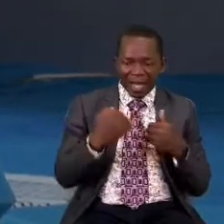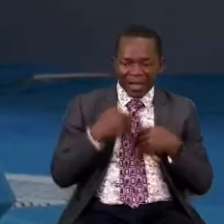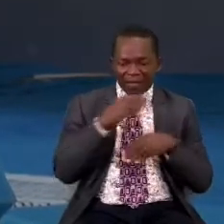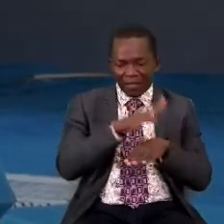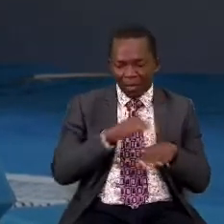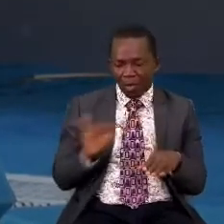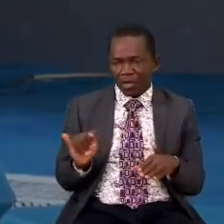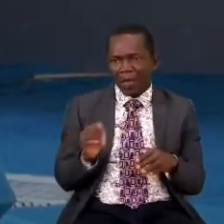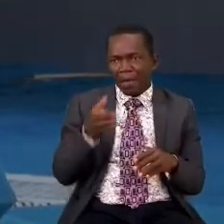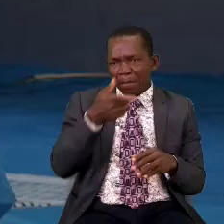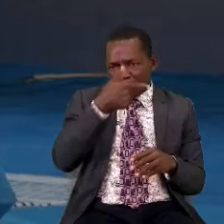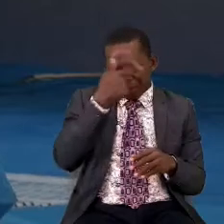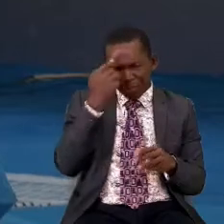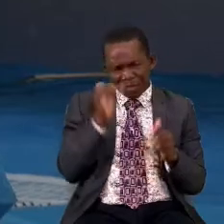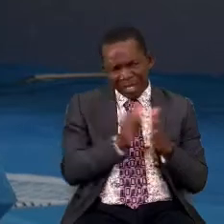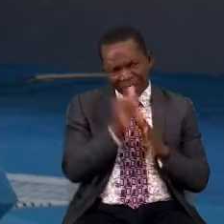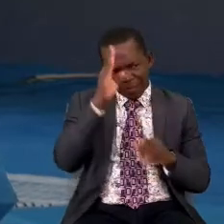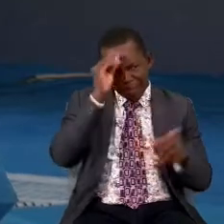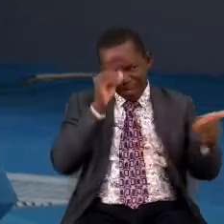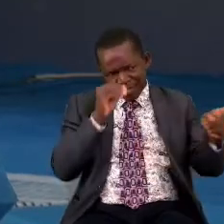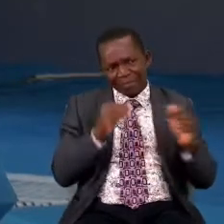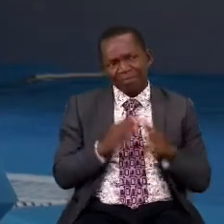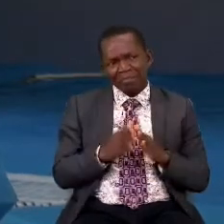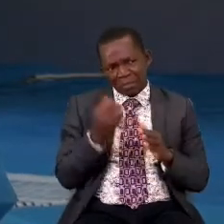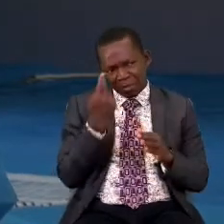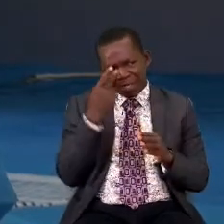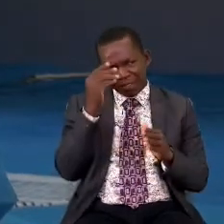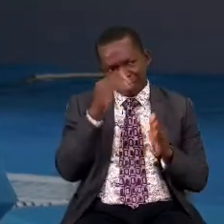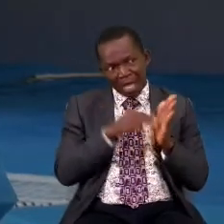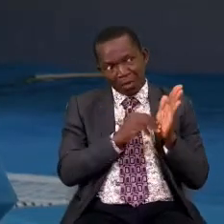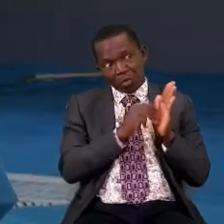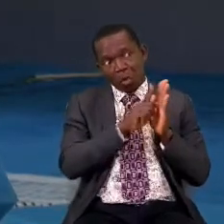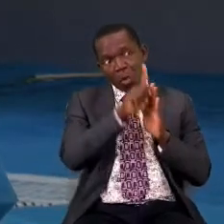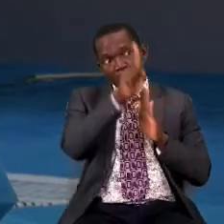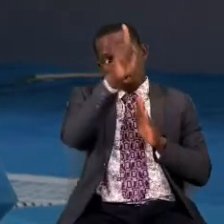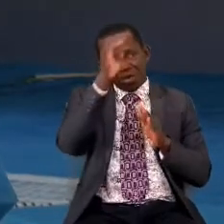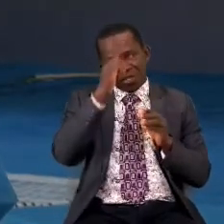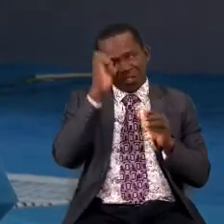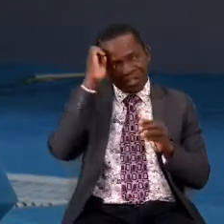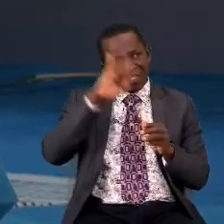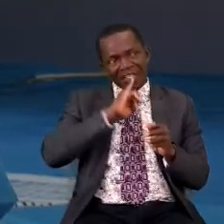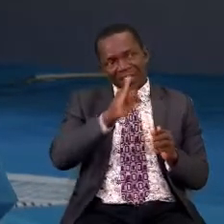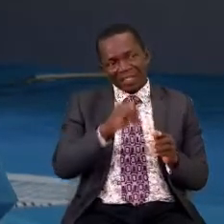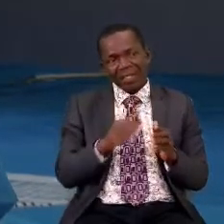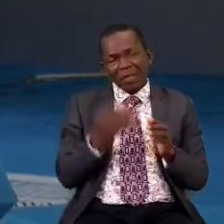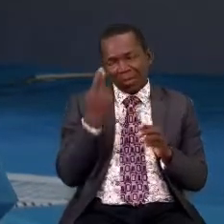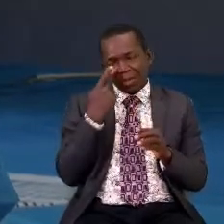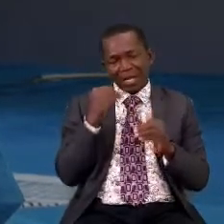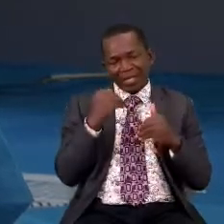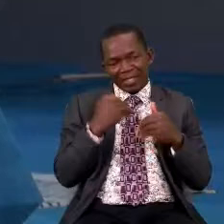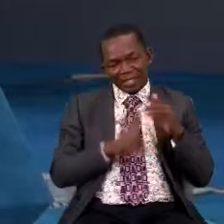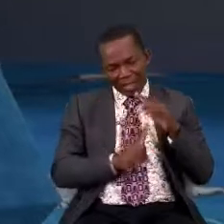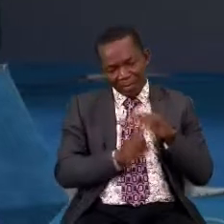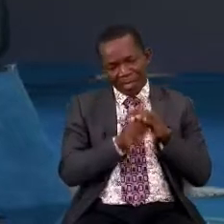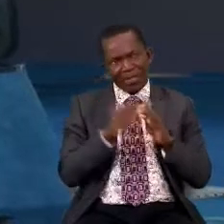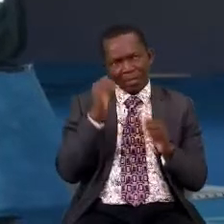appearance, that man, look at his face, that's a lion of a man, that's a giant, that's a Goliath.